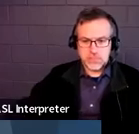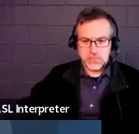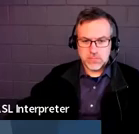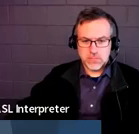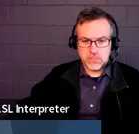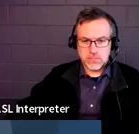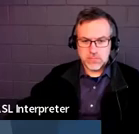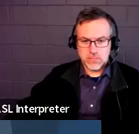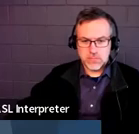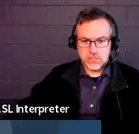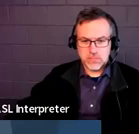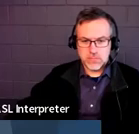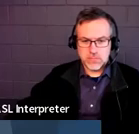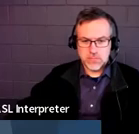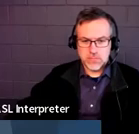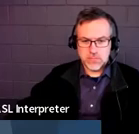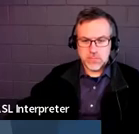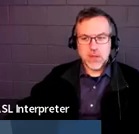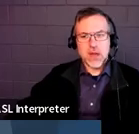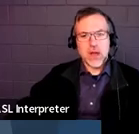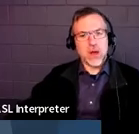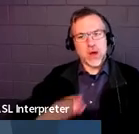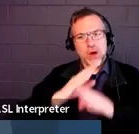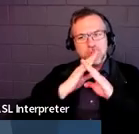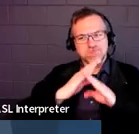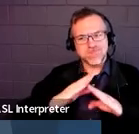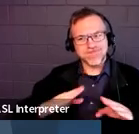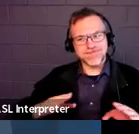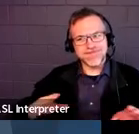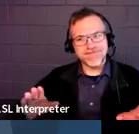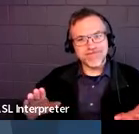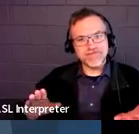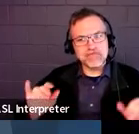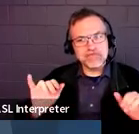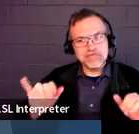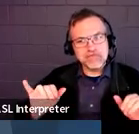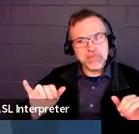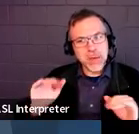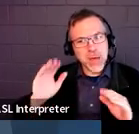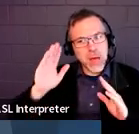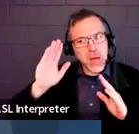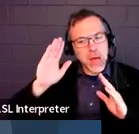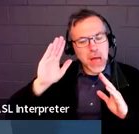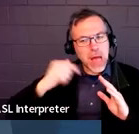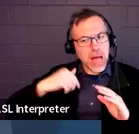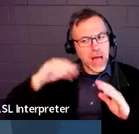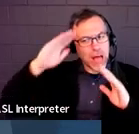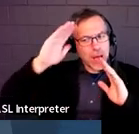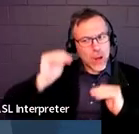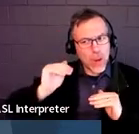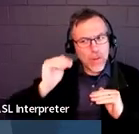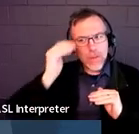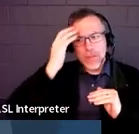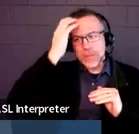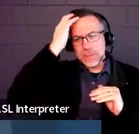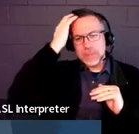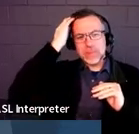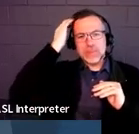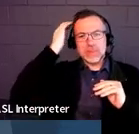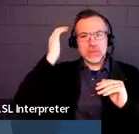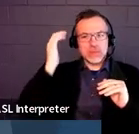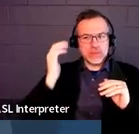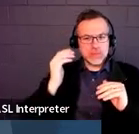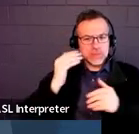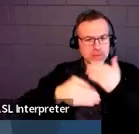Oh man, you guys are quiet today. I hope doesn't mean that things were a little more challenging than